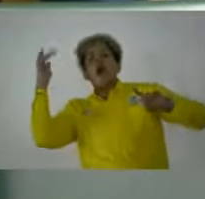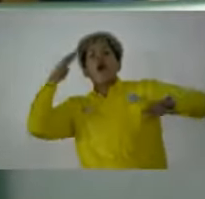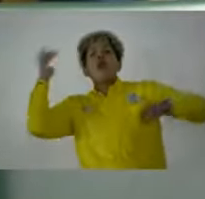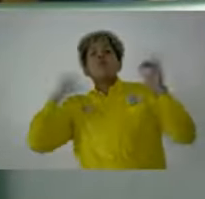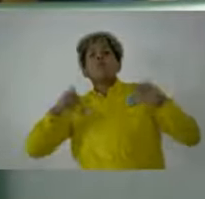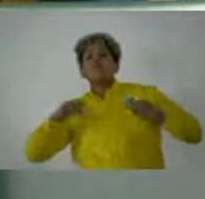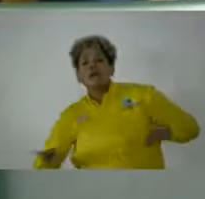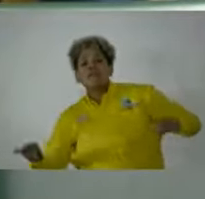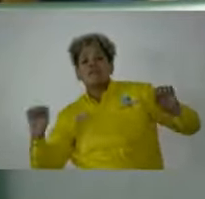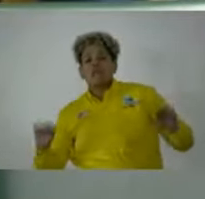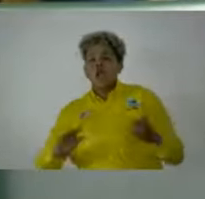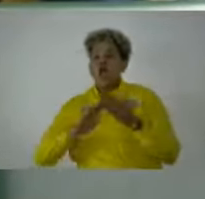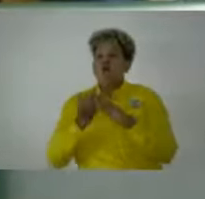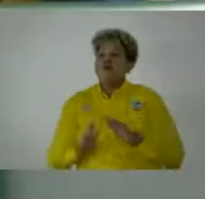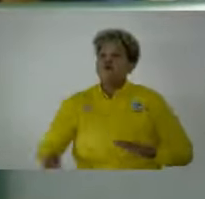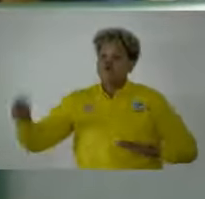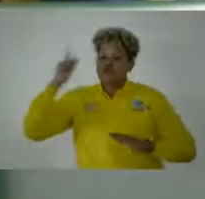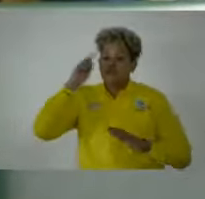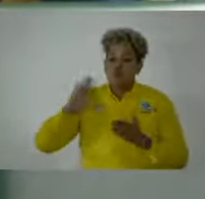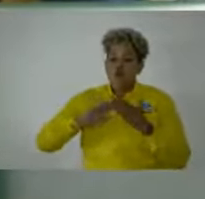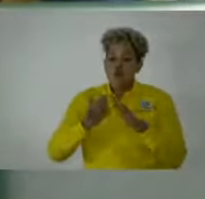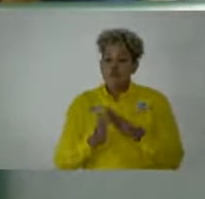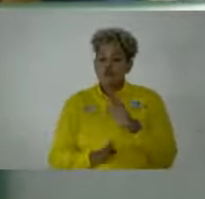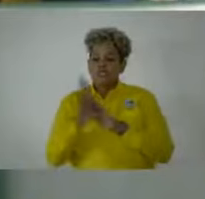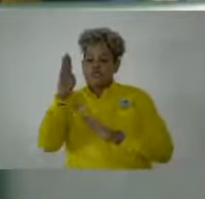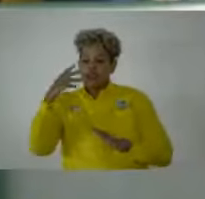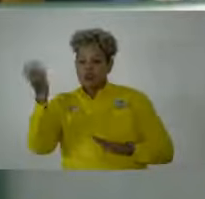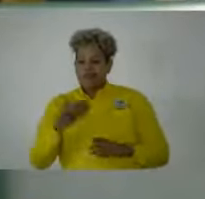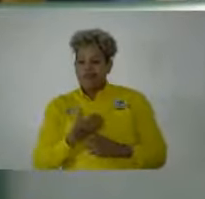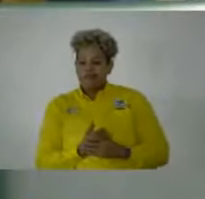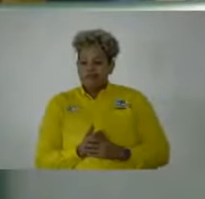words, community tourism for community development.